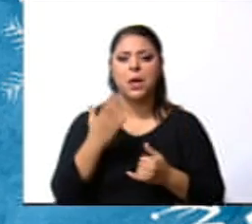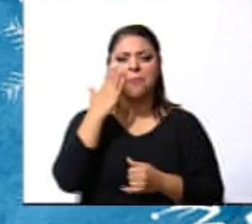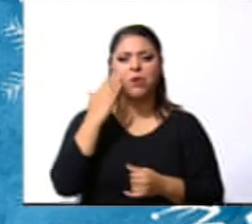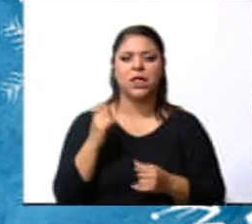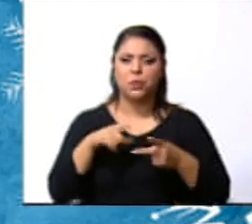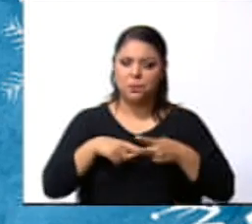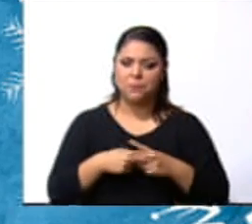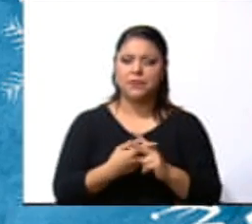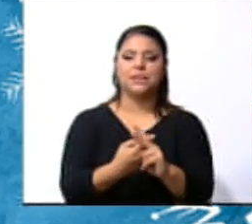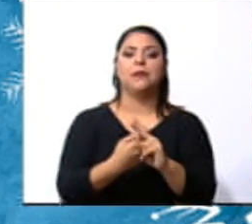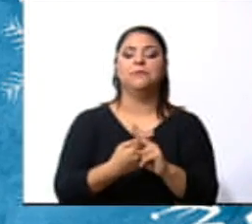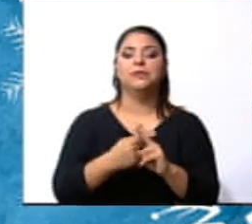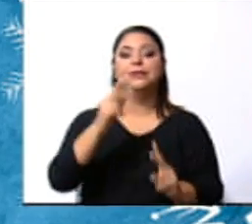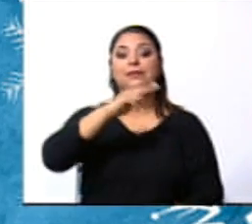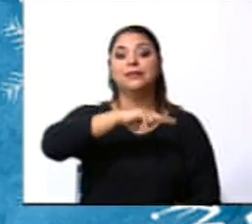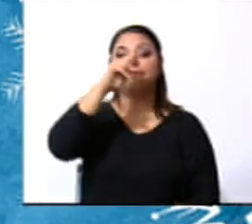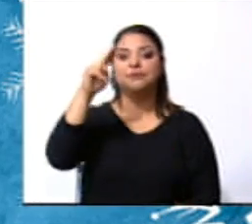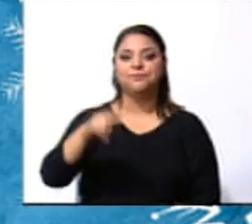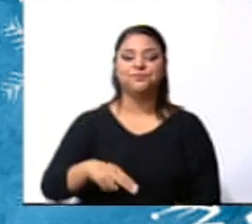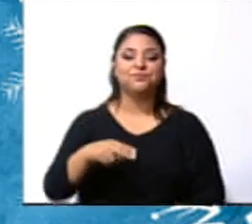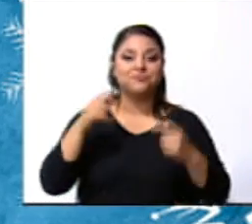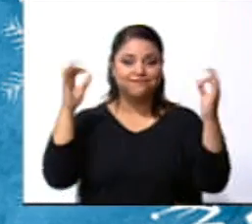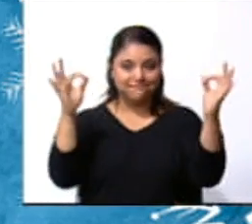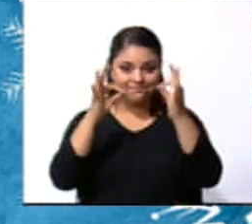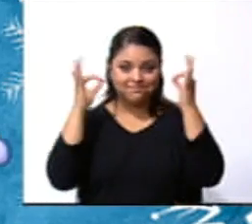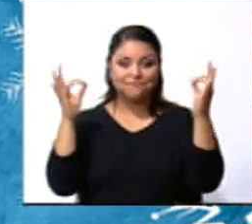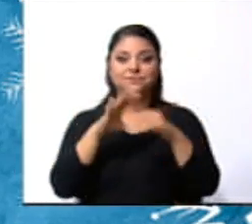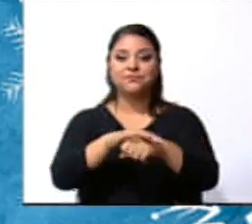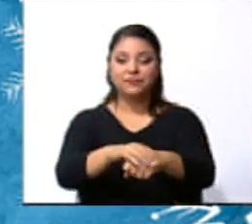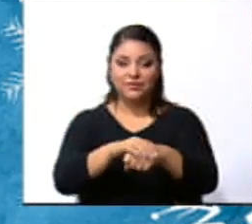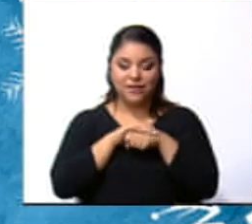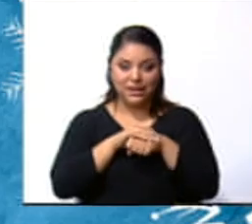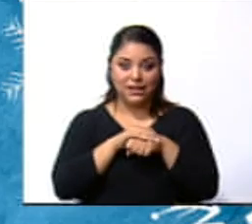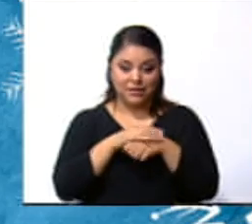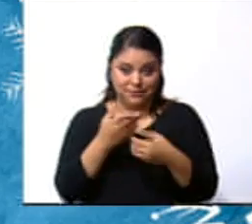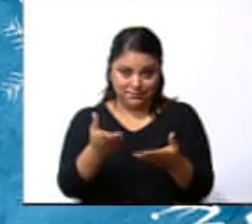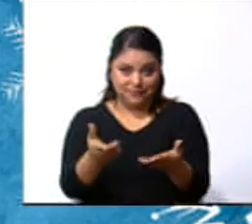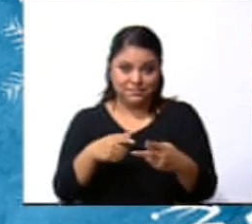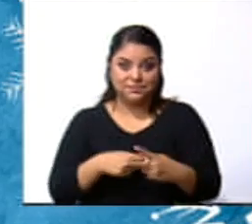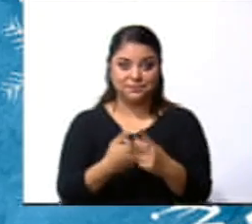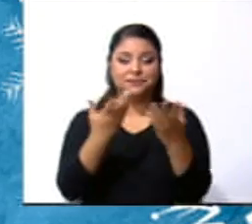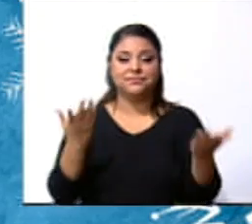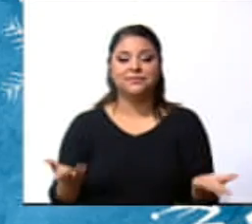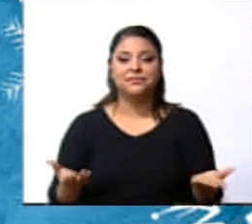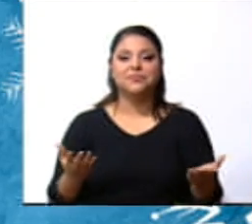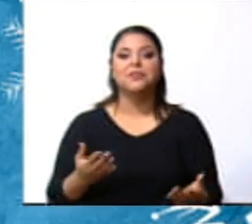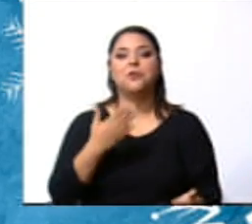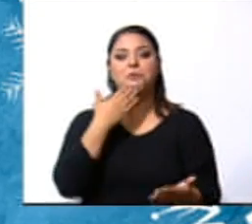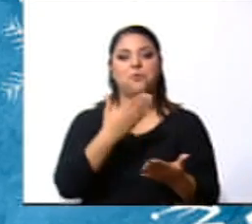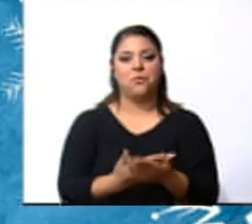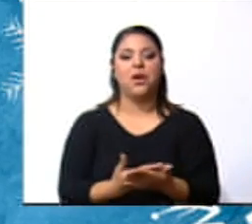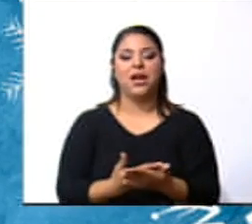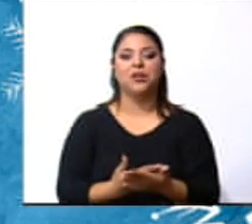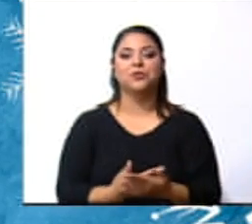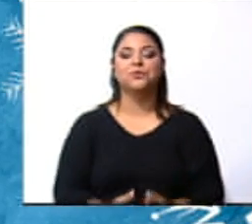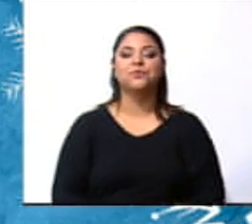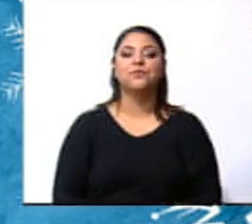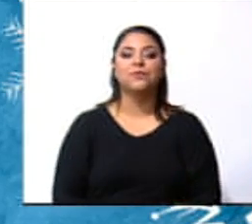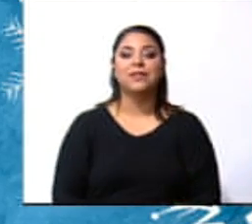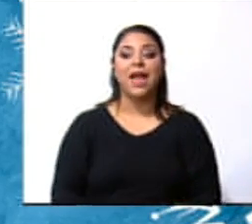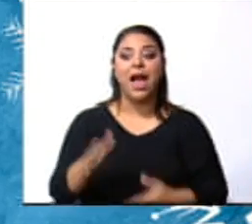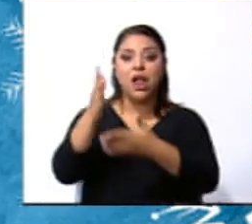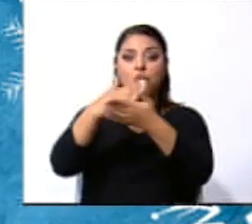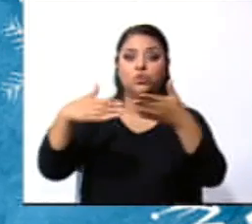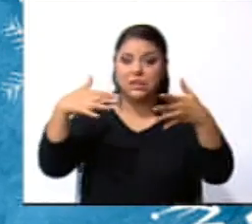our Christmas English festival with spelling bee? Yes, that's very cool. So let's meet the students who